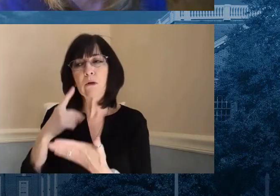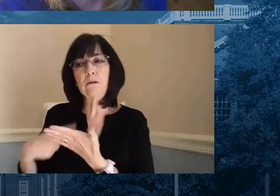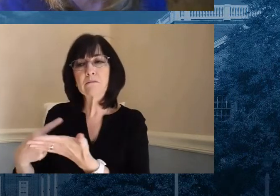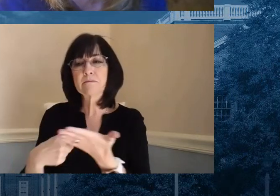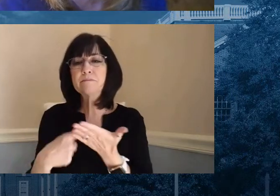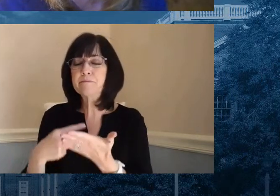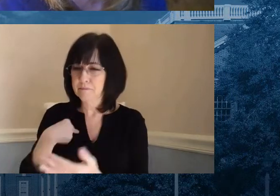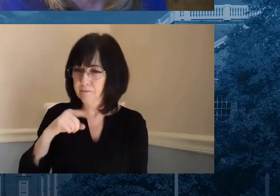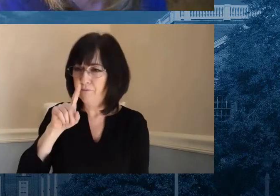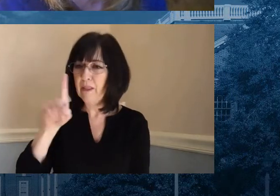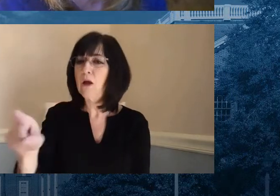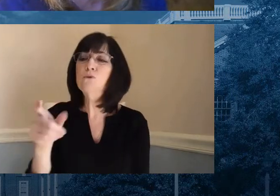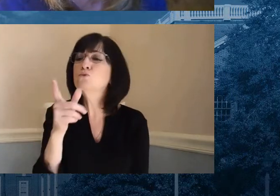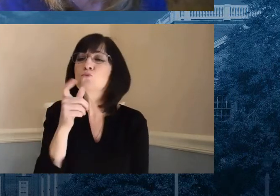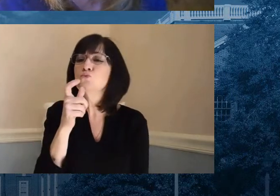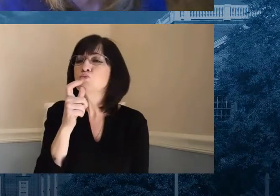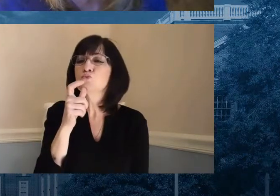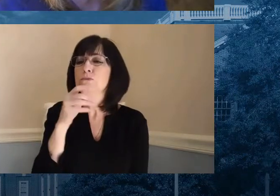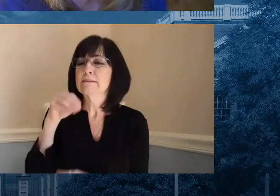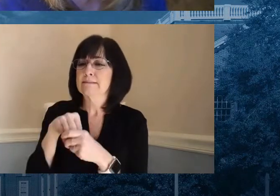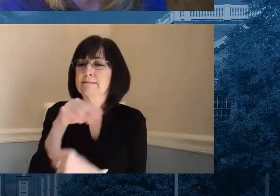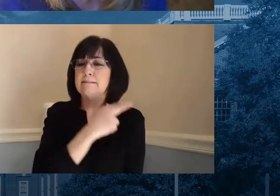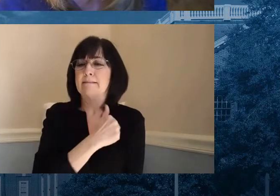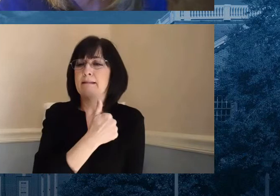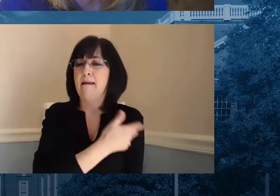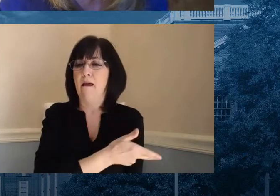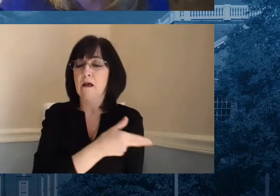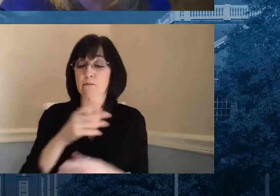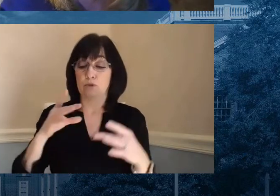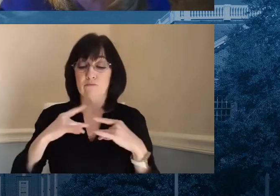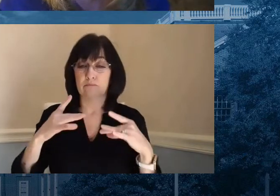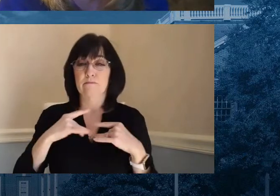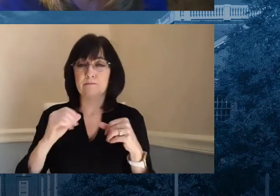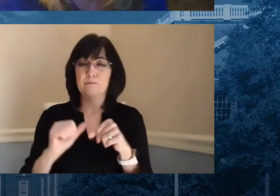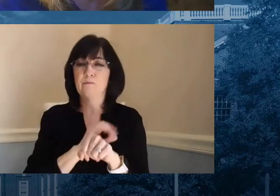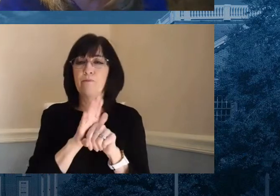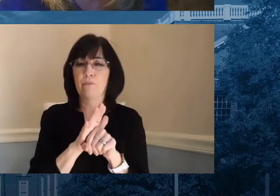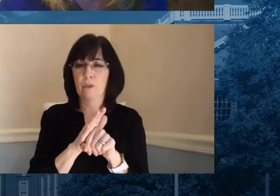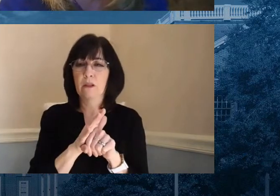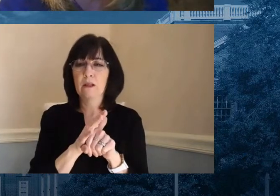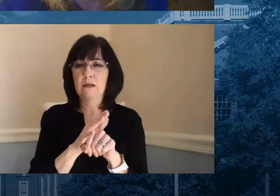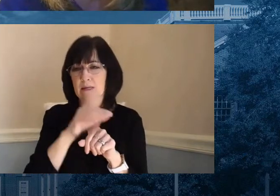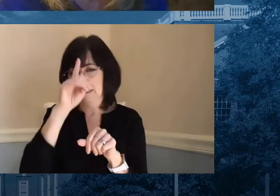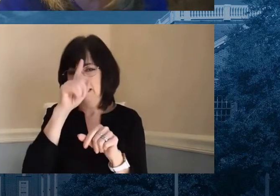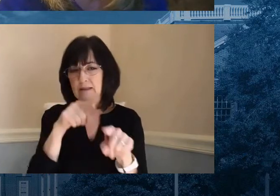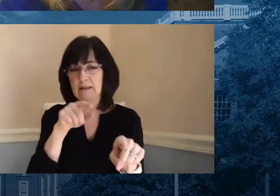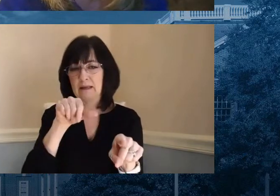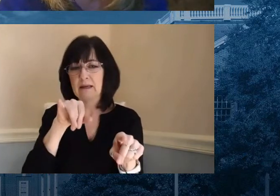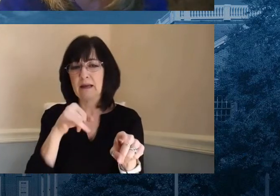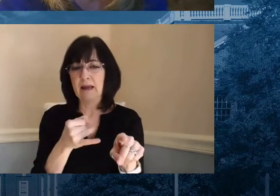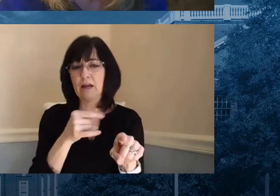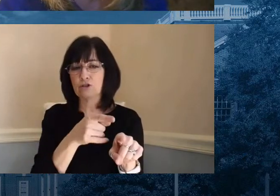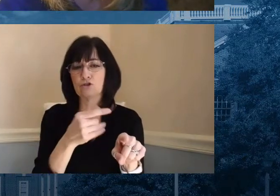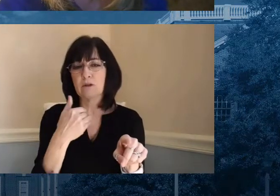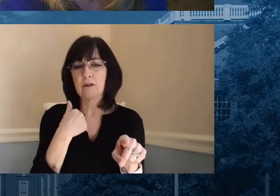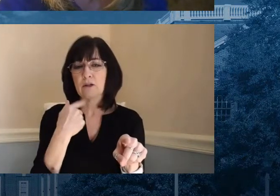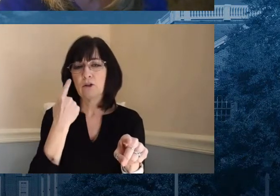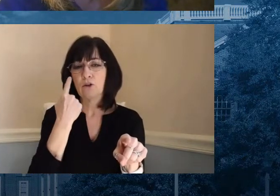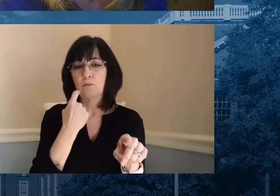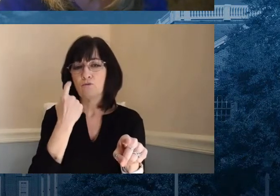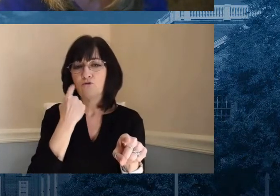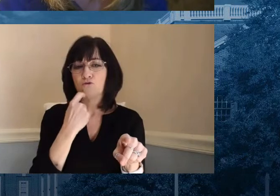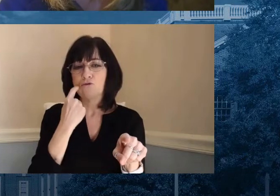hospitalized with COVID-19 right now. Yes, so I think AJ had the most recent conversation with